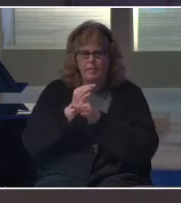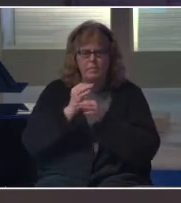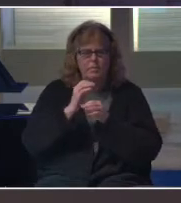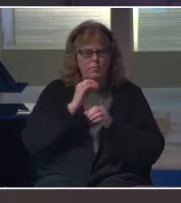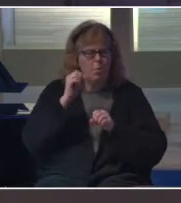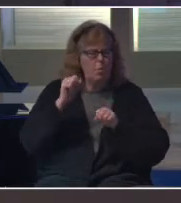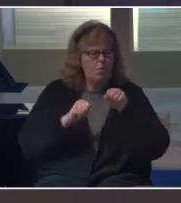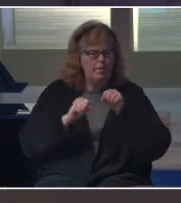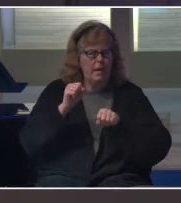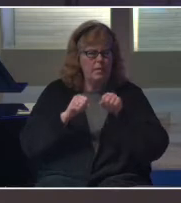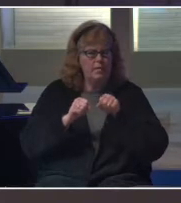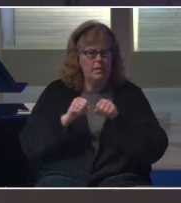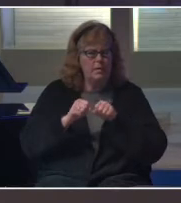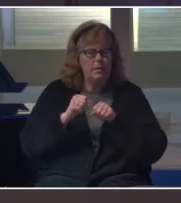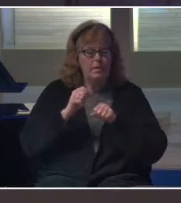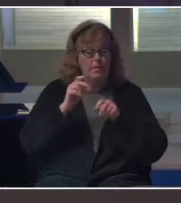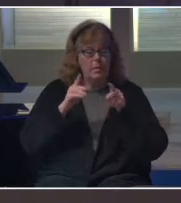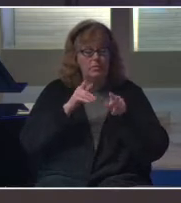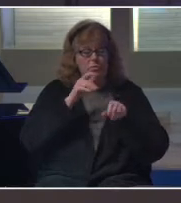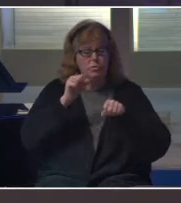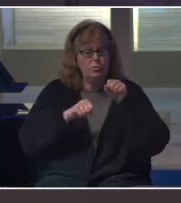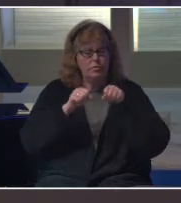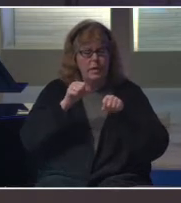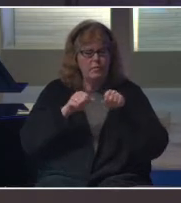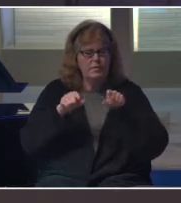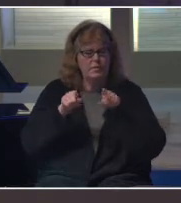doubting. For the one who doubts is like the surf of the sea,